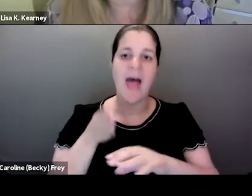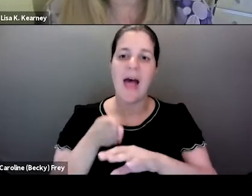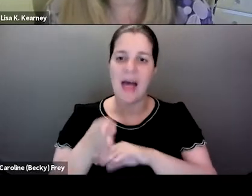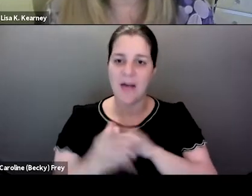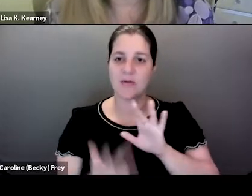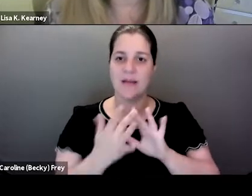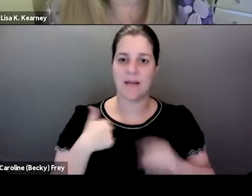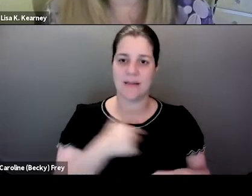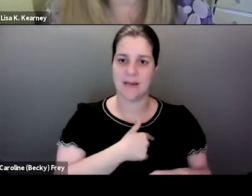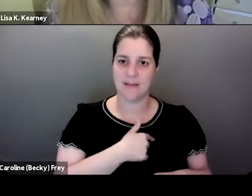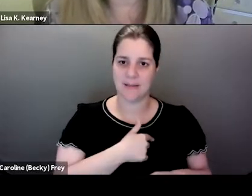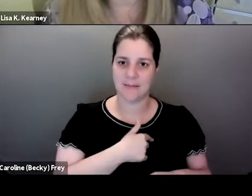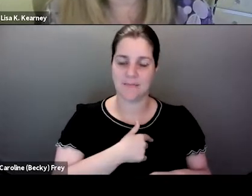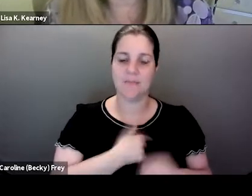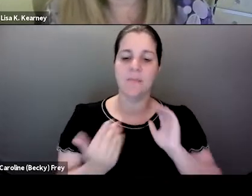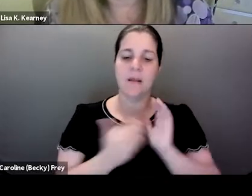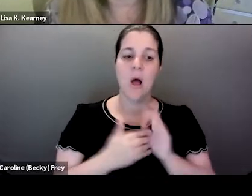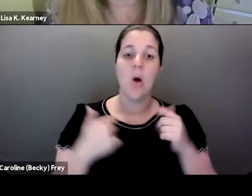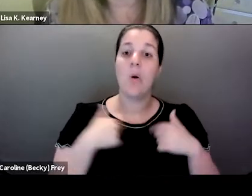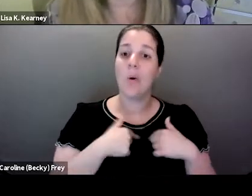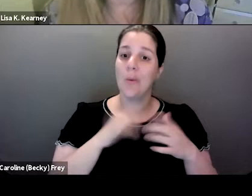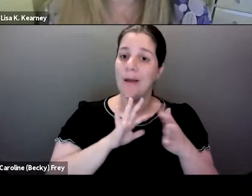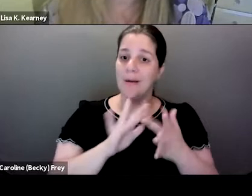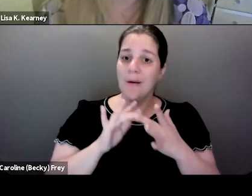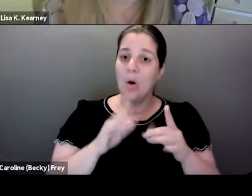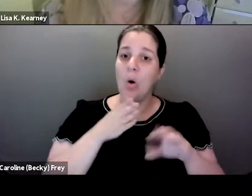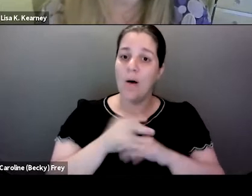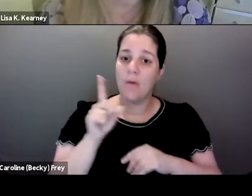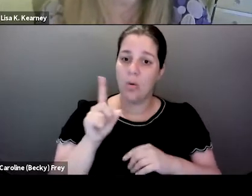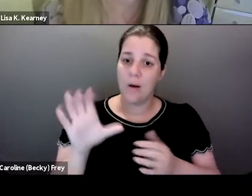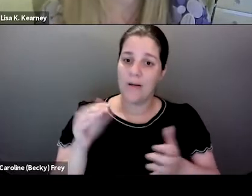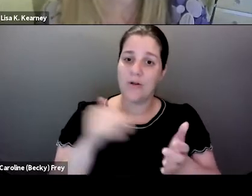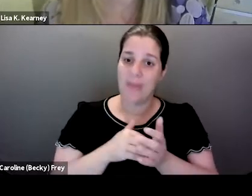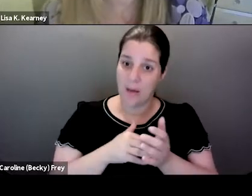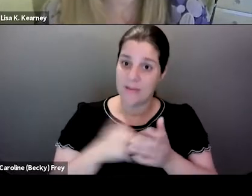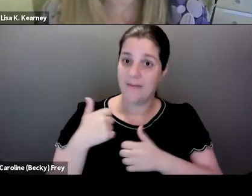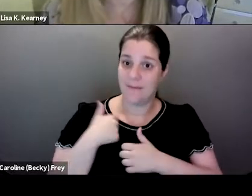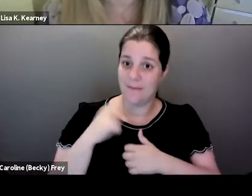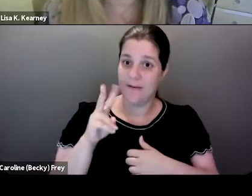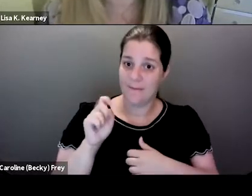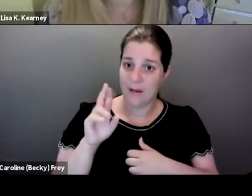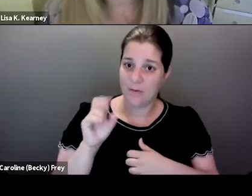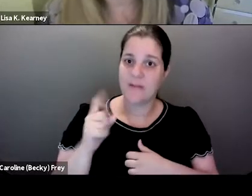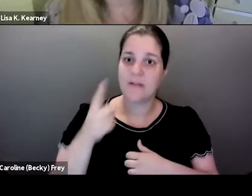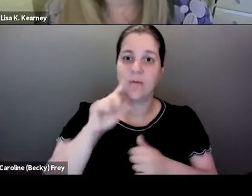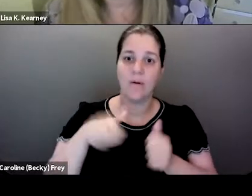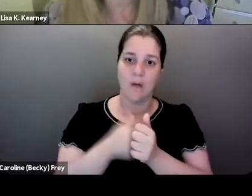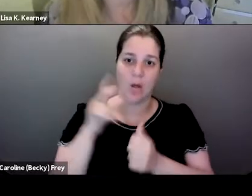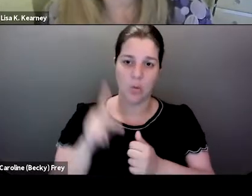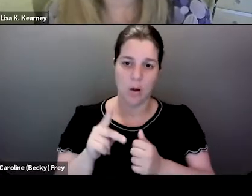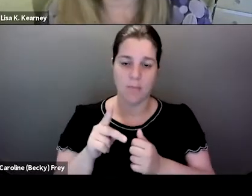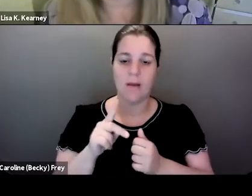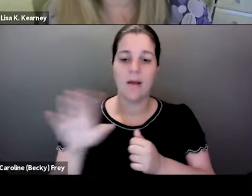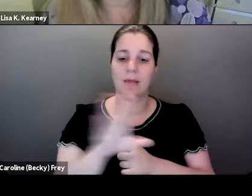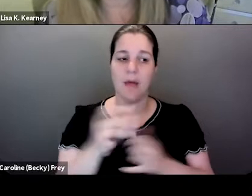Line. So we've actually reached over 100,000 veterans in follow-up from their call to us, and are currently